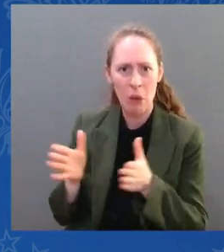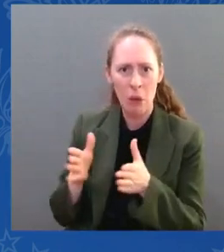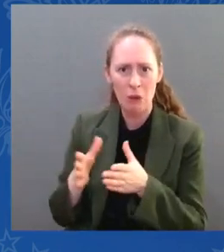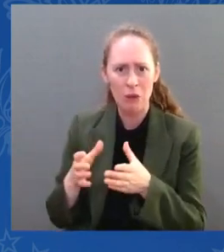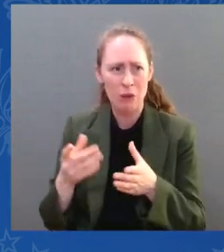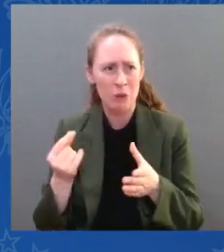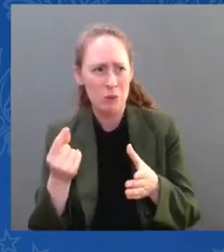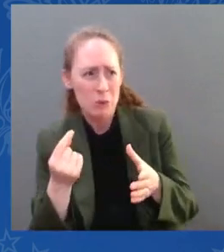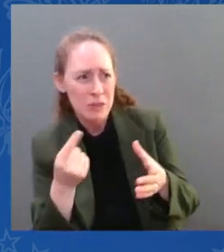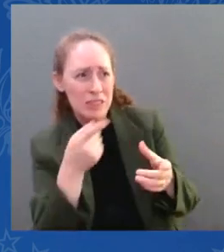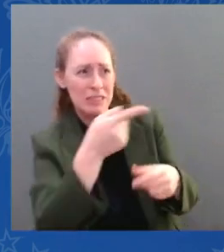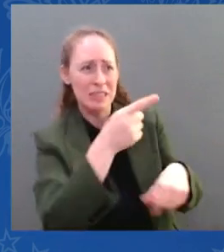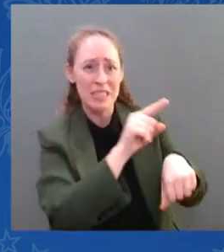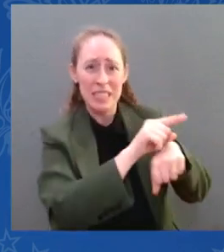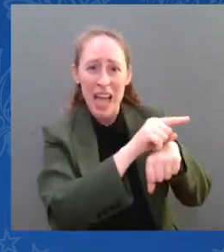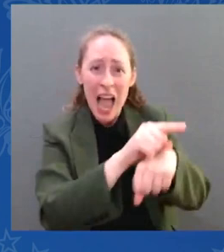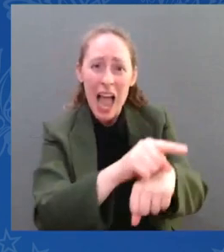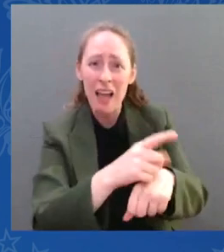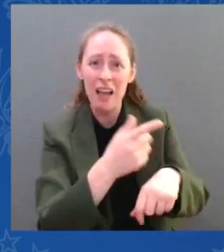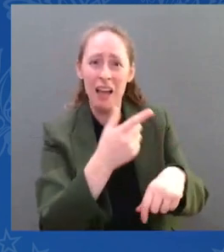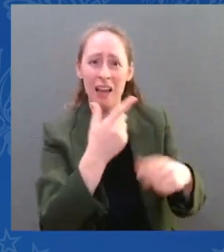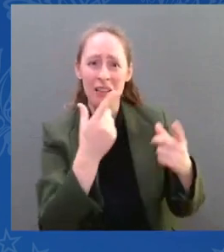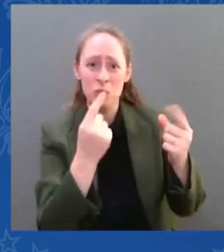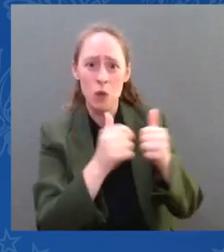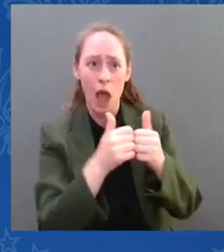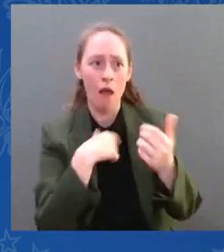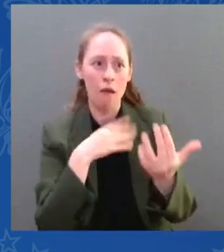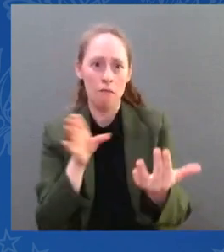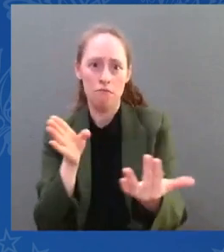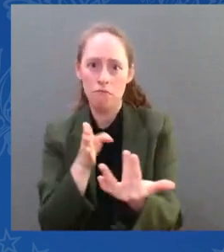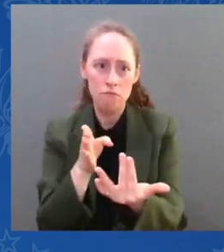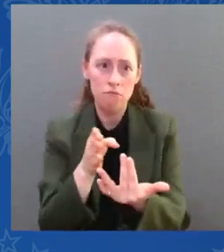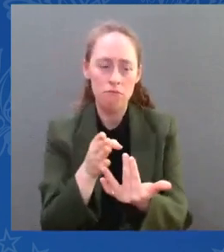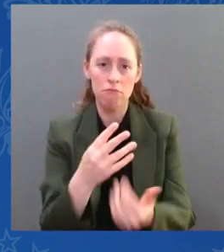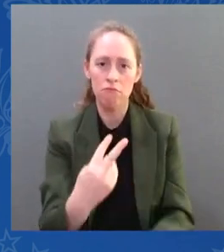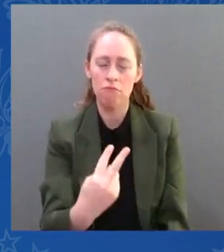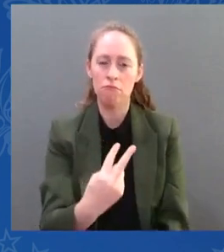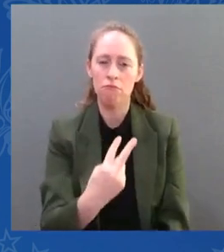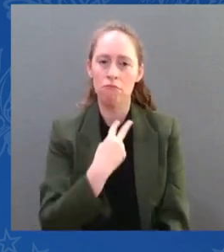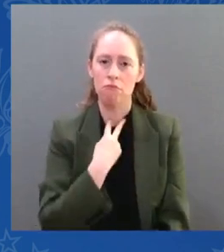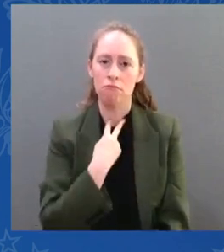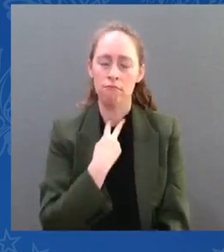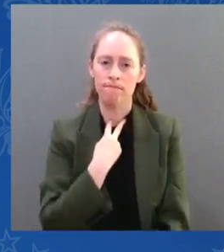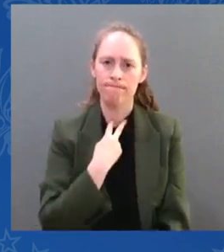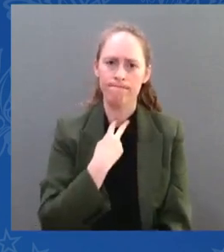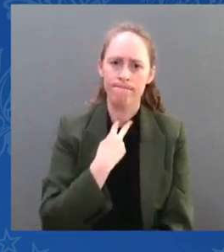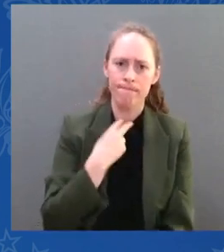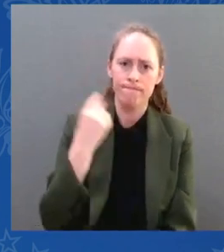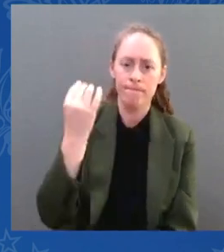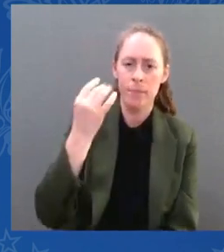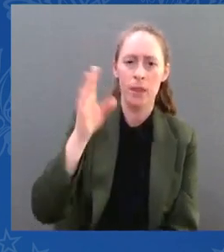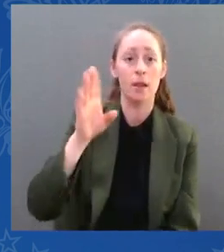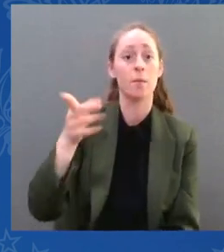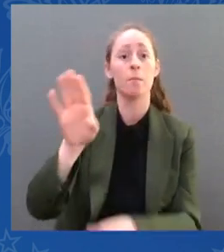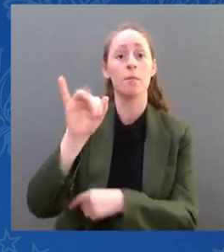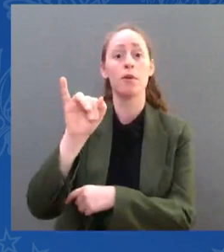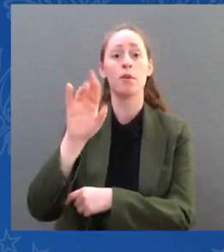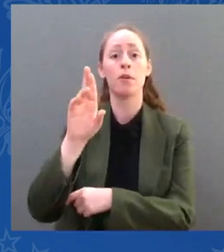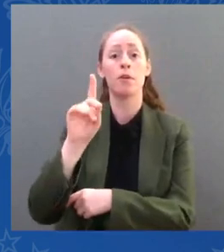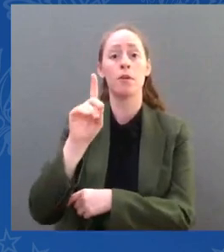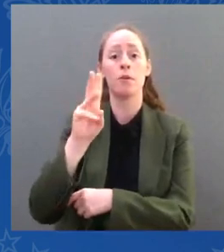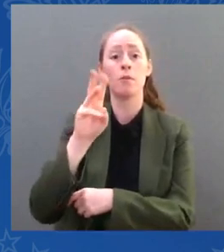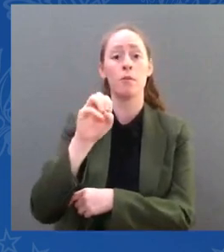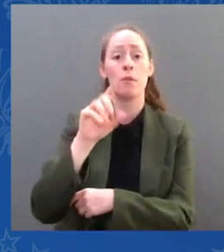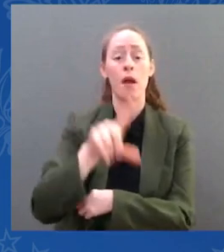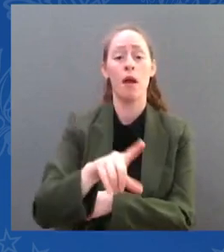wounded, Specialist Birdwell got him to a place of safety and then took command. He knew his vehicle was